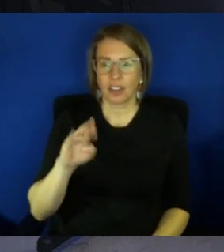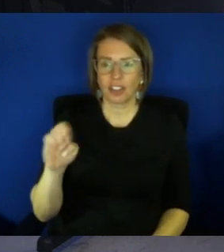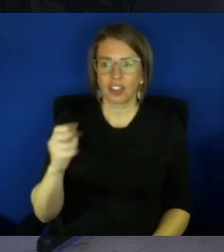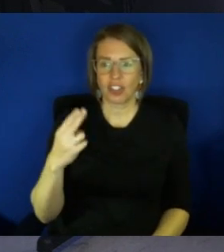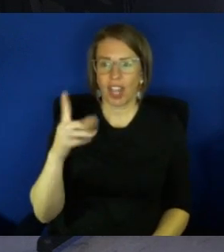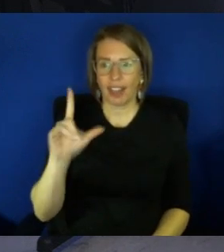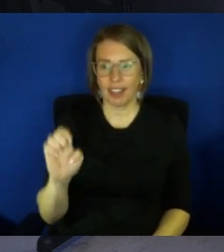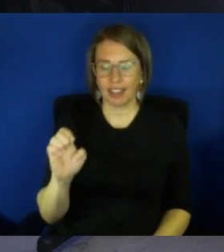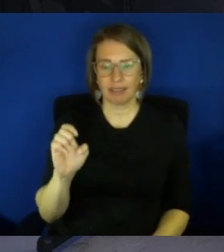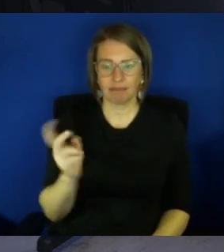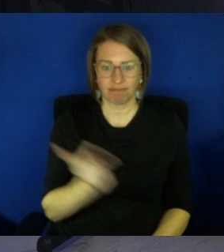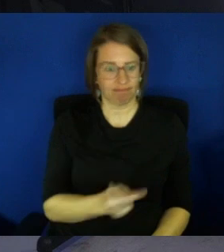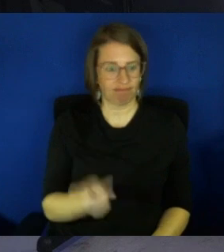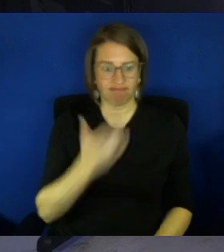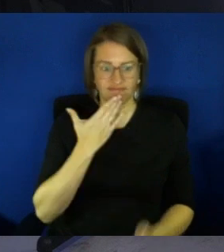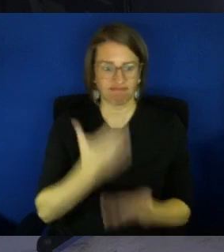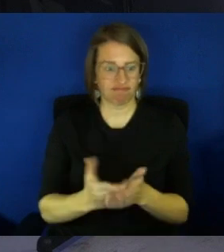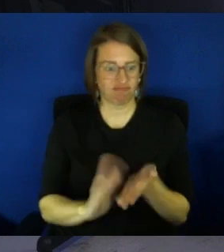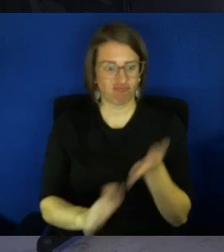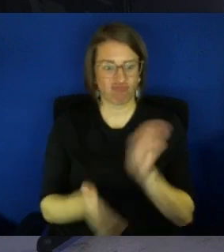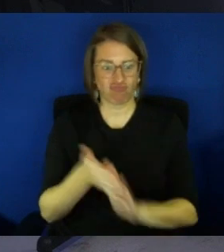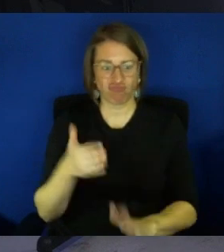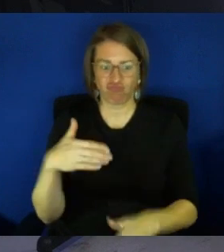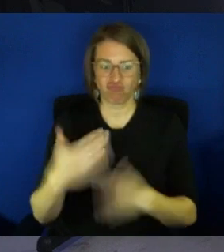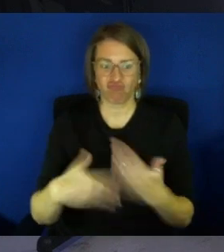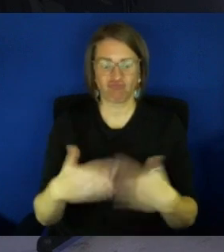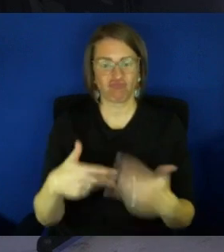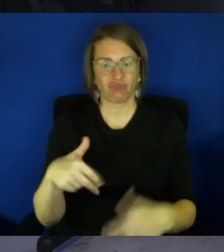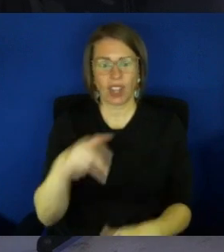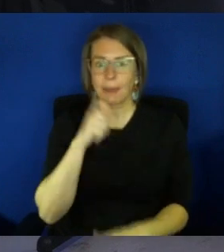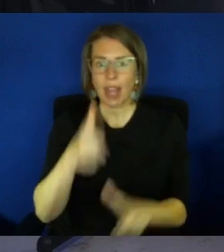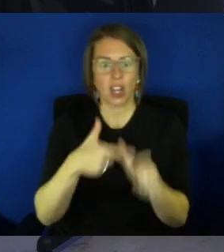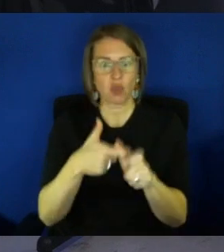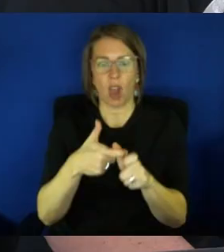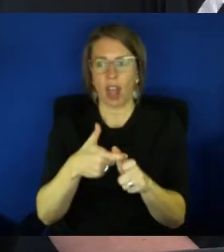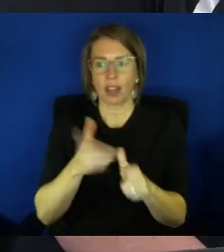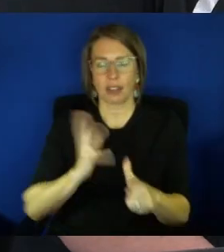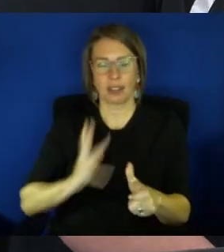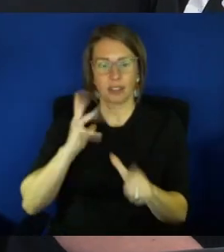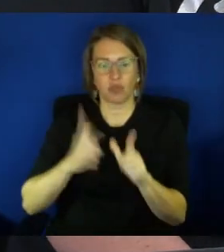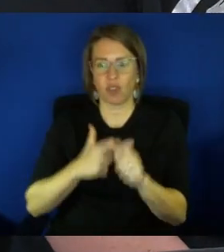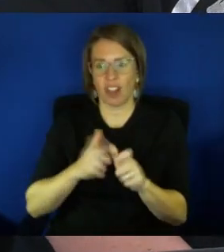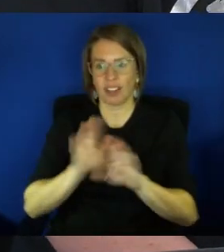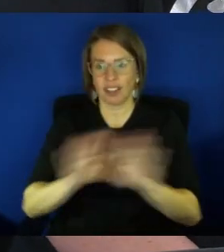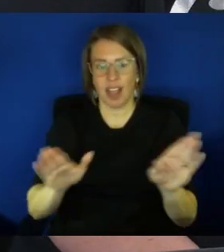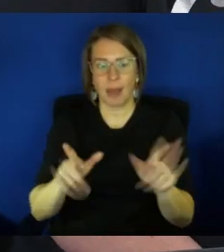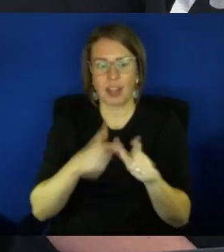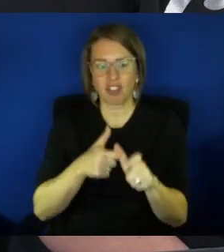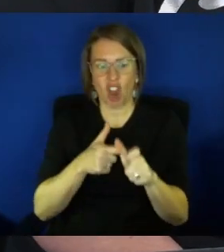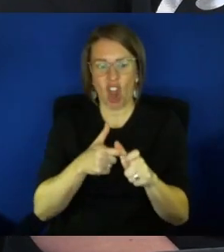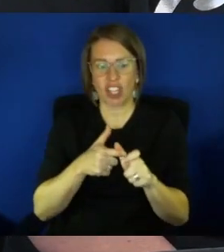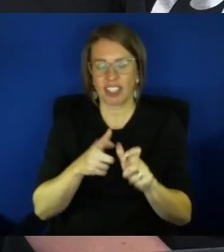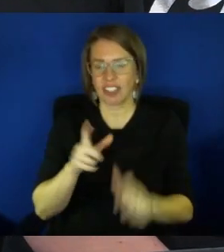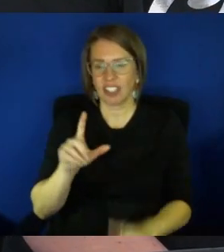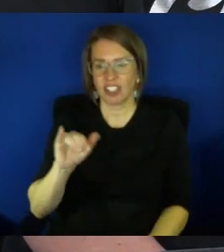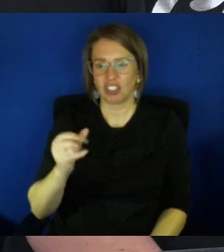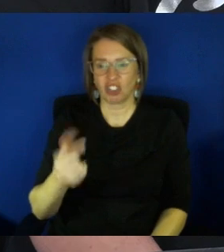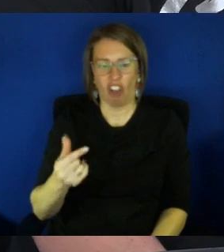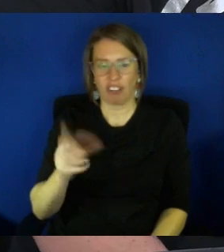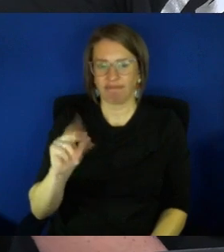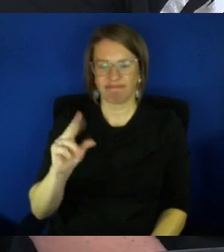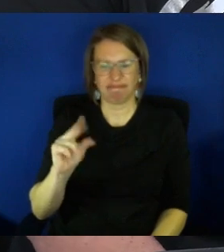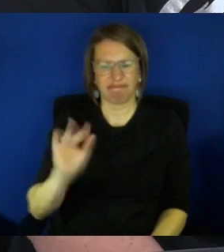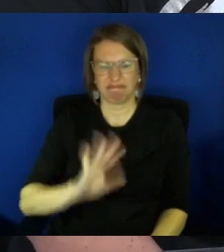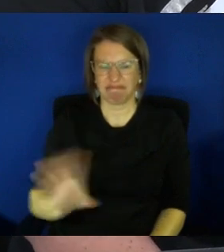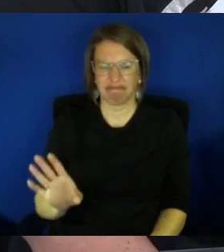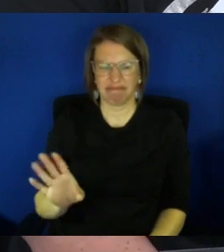go. What are you going to go do? I'm not going to run. I used to love to run, but I'm not going to go jog anywhere. I think that's a good idea. Yeah, Good plan. Well done.